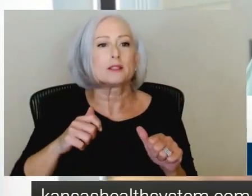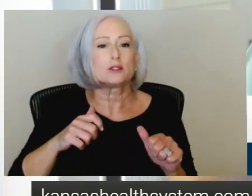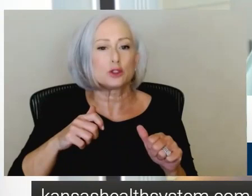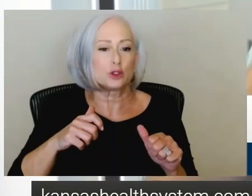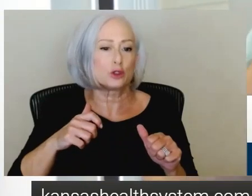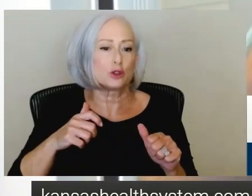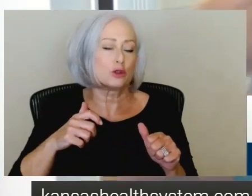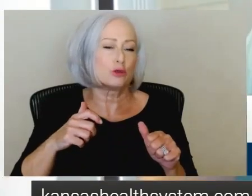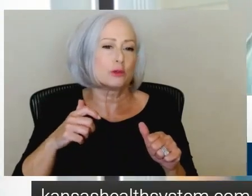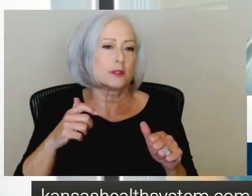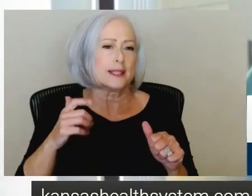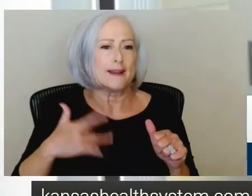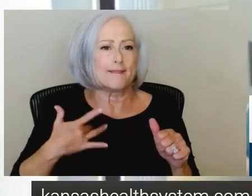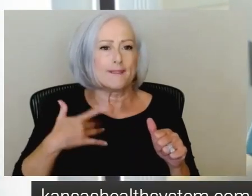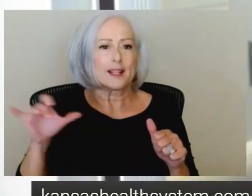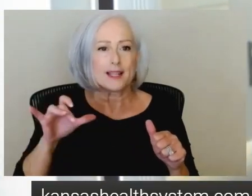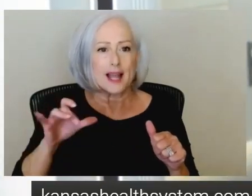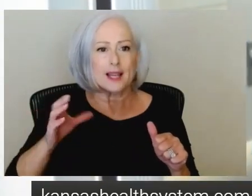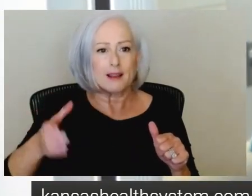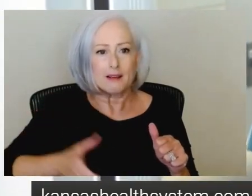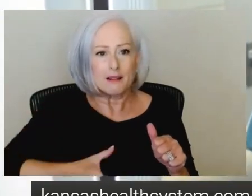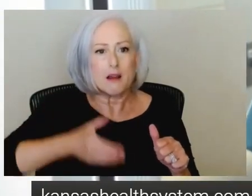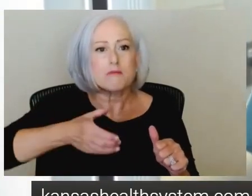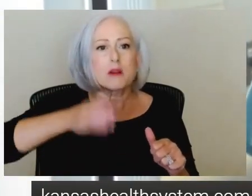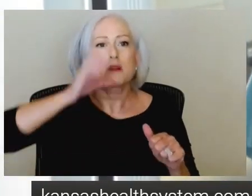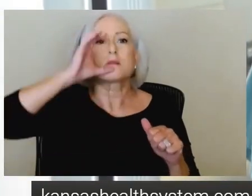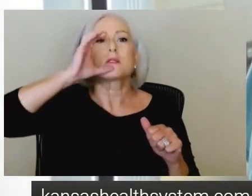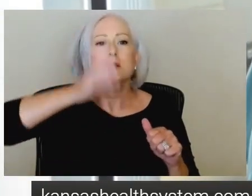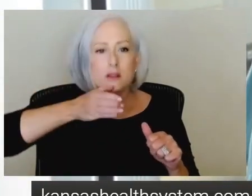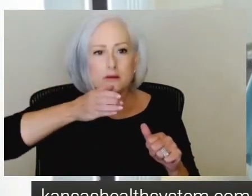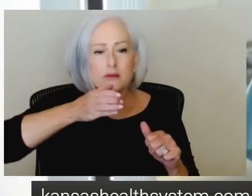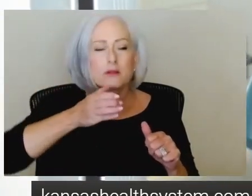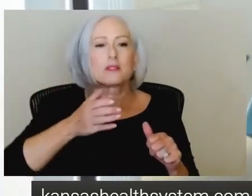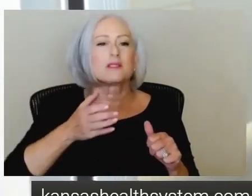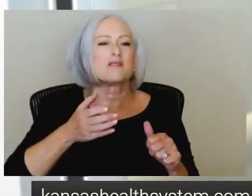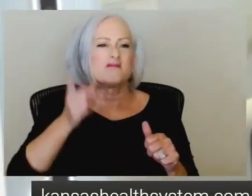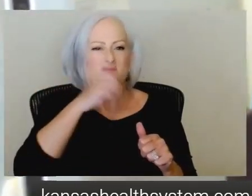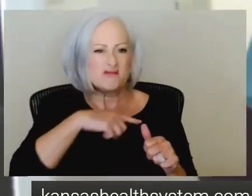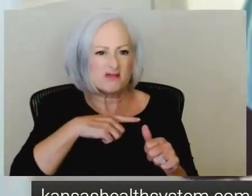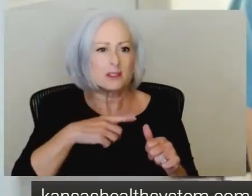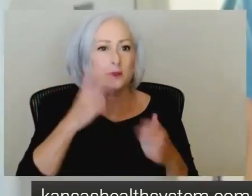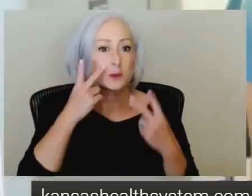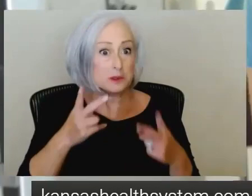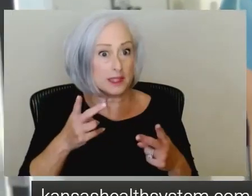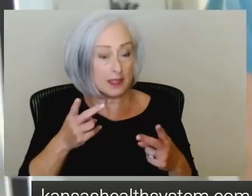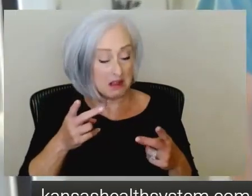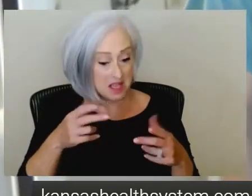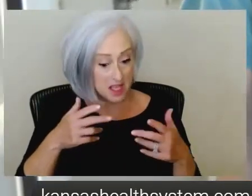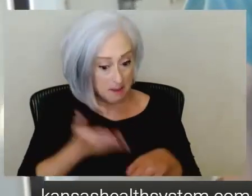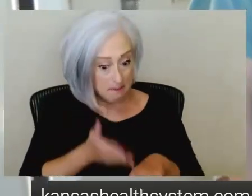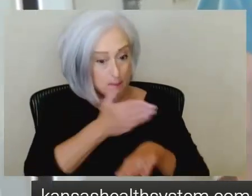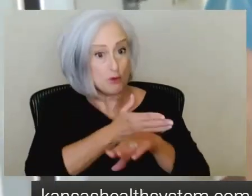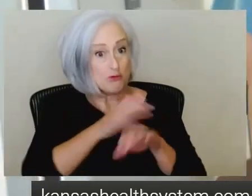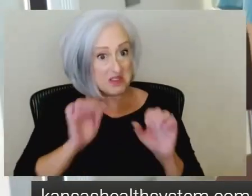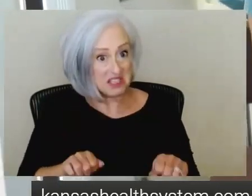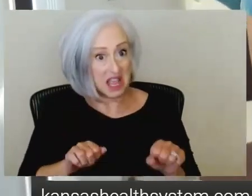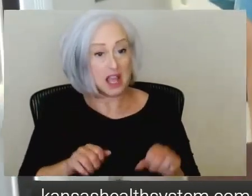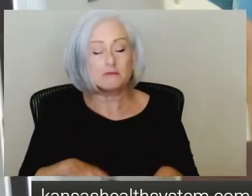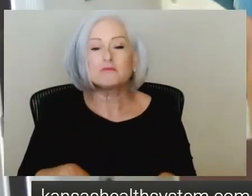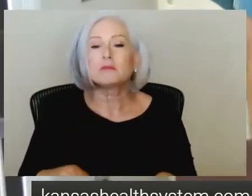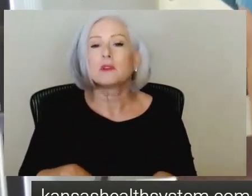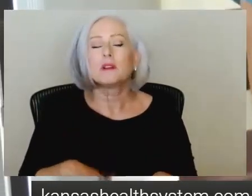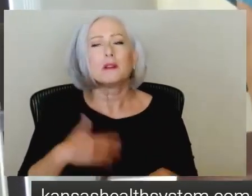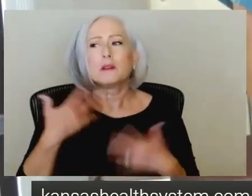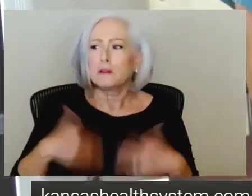as if she's holding a cup and drinking, so that we can see the degree of improvement. Wow, all that while undergoing